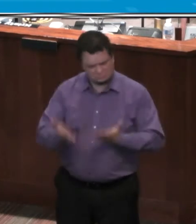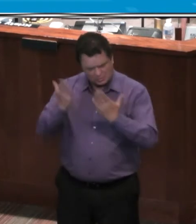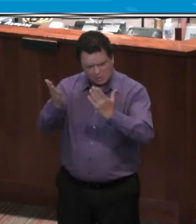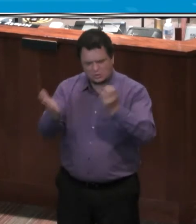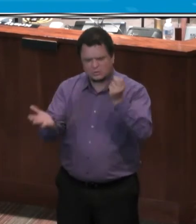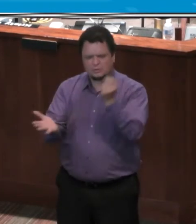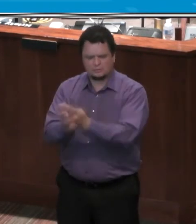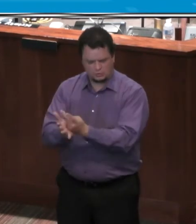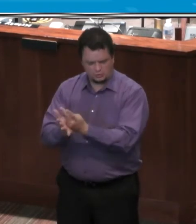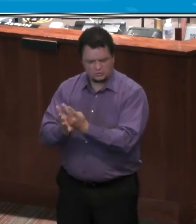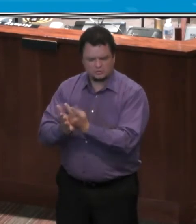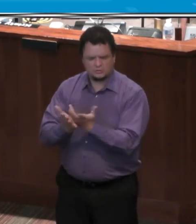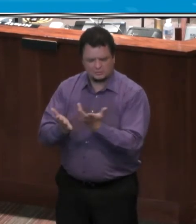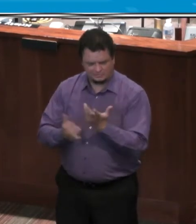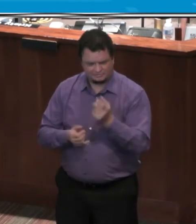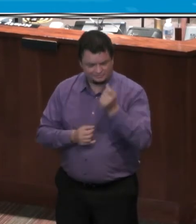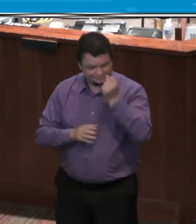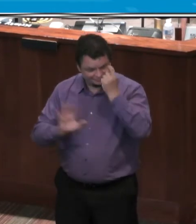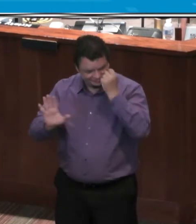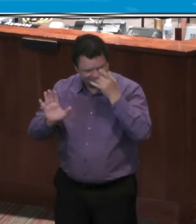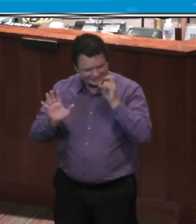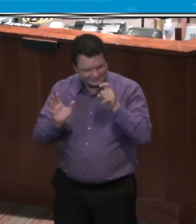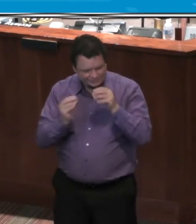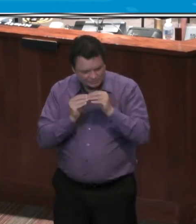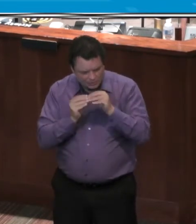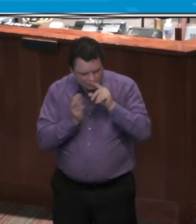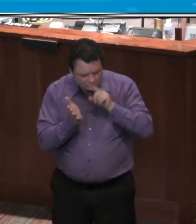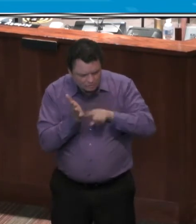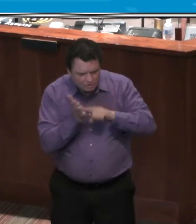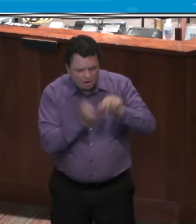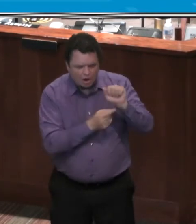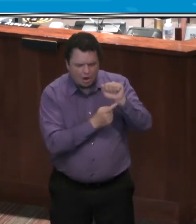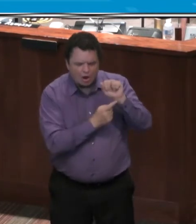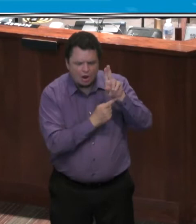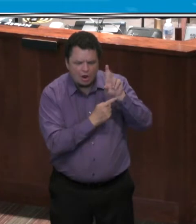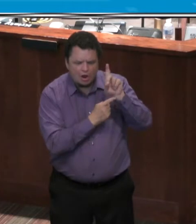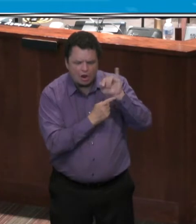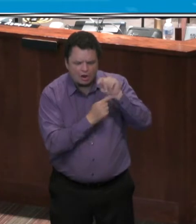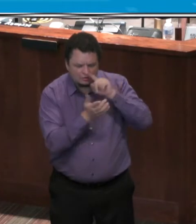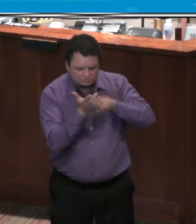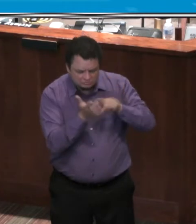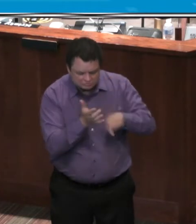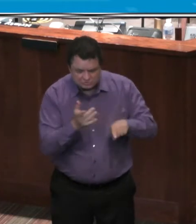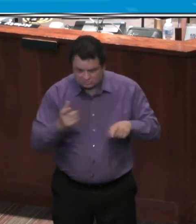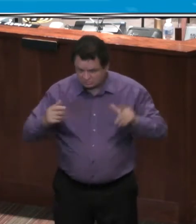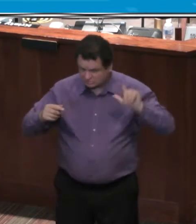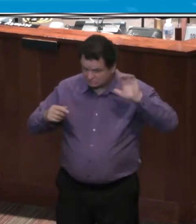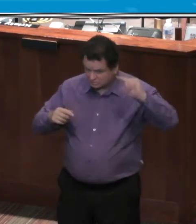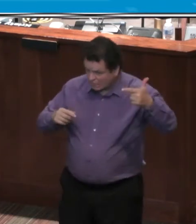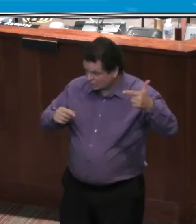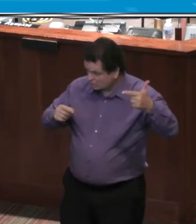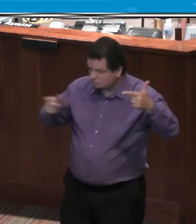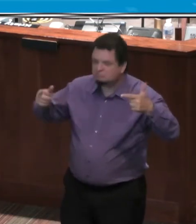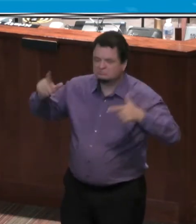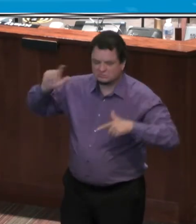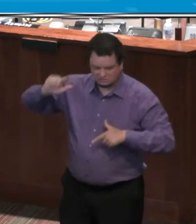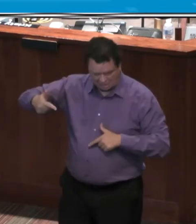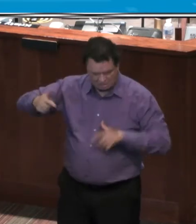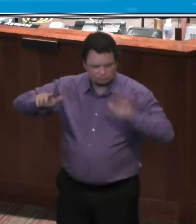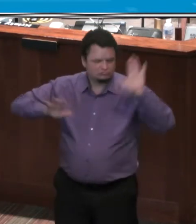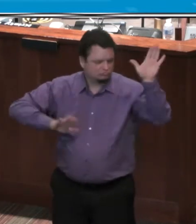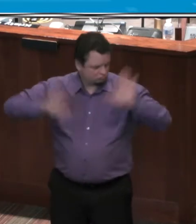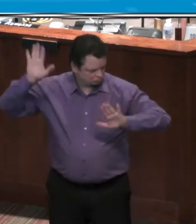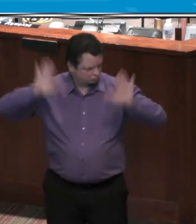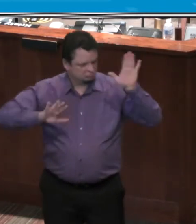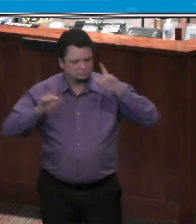Second? Second. All in favor? Aye. Aye. Great. Thank you.